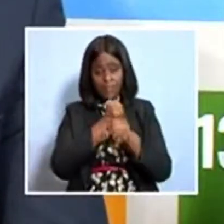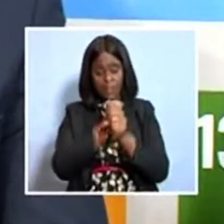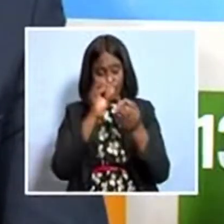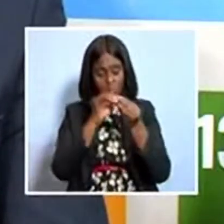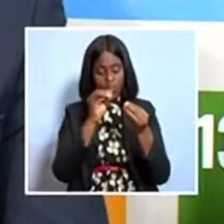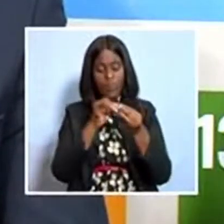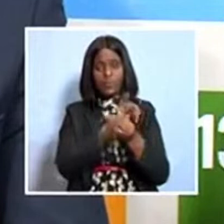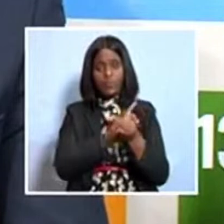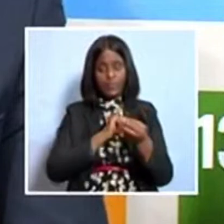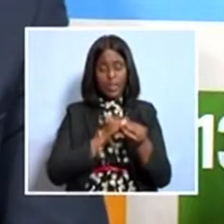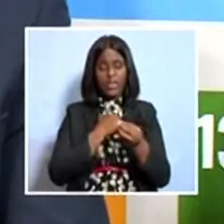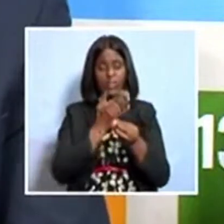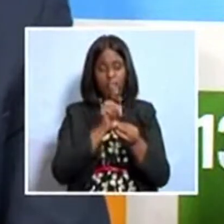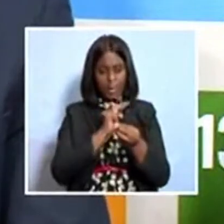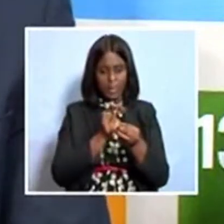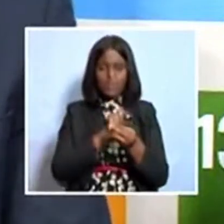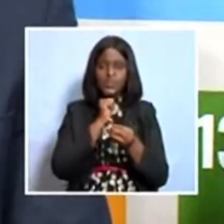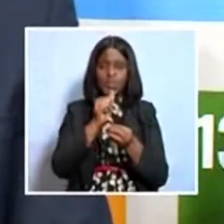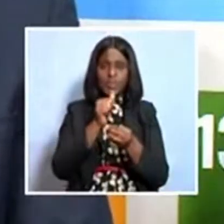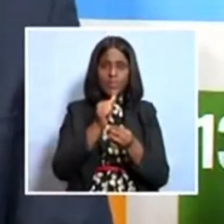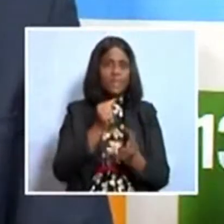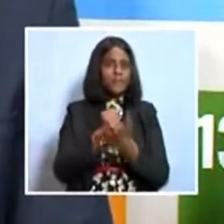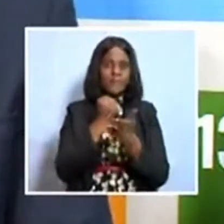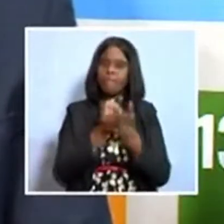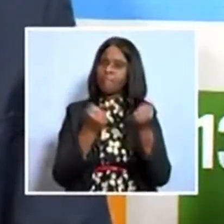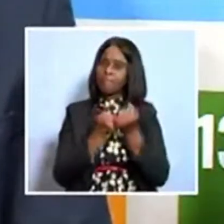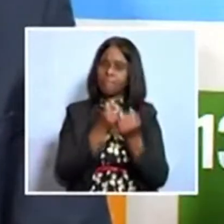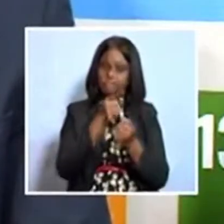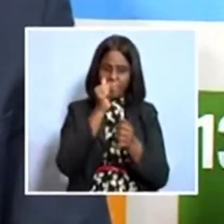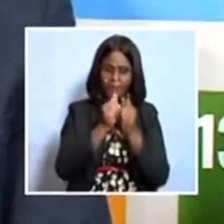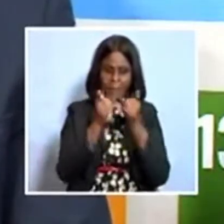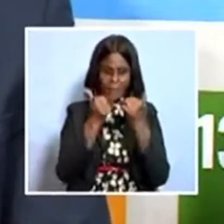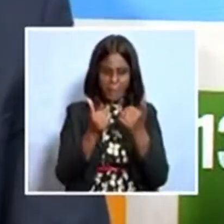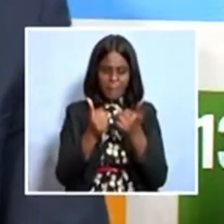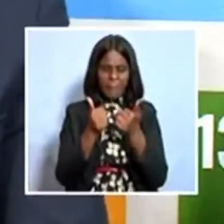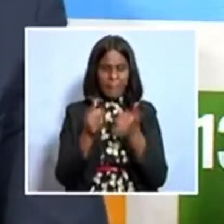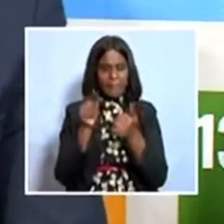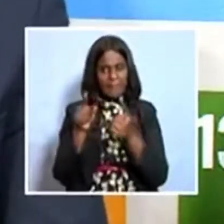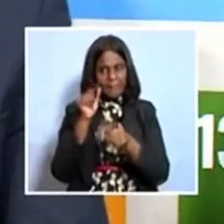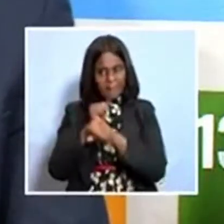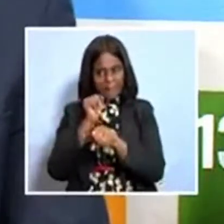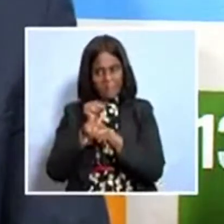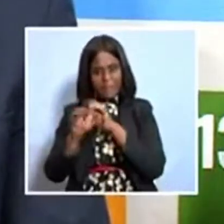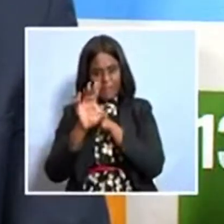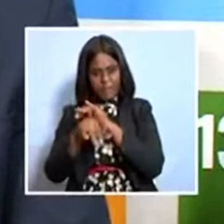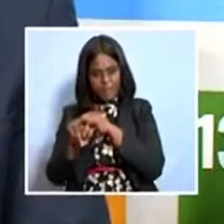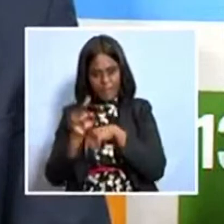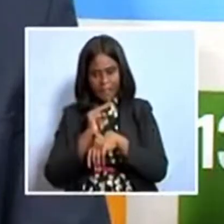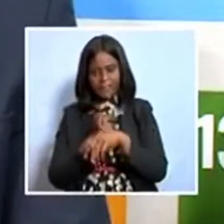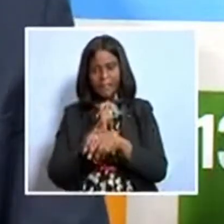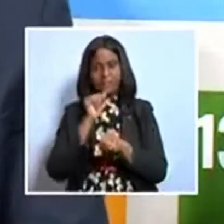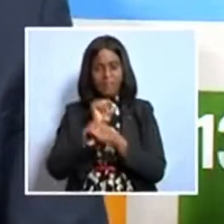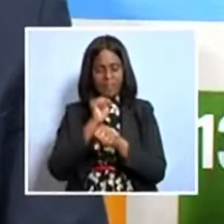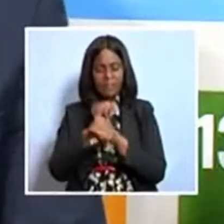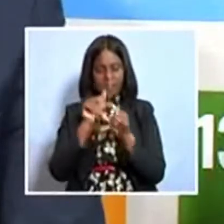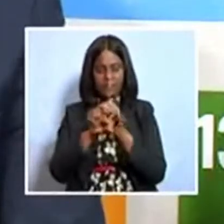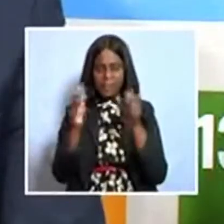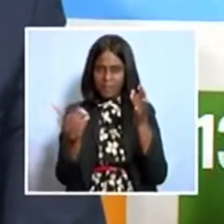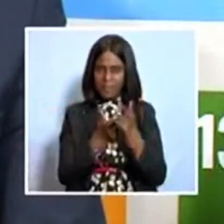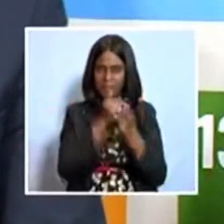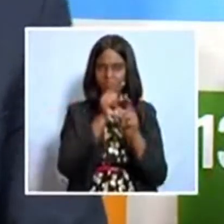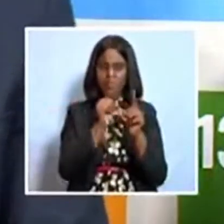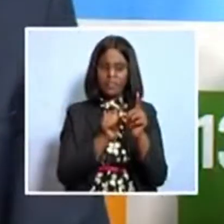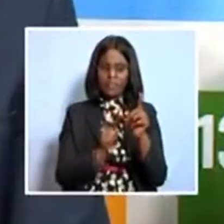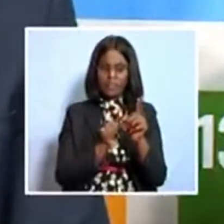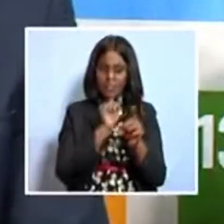industries. We may not revive the existing industries because they probably were under a different mandate, but we have to create the industries in a new generation.